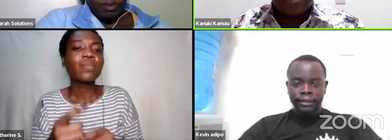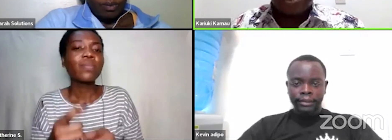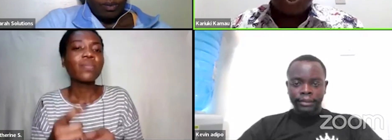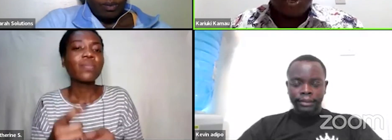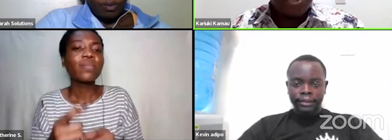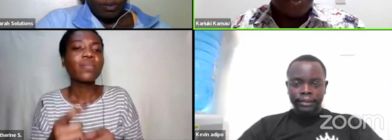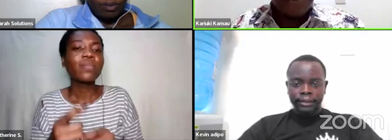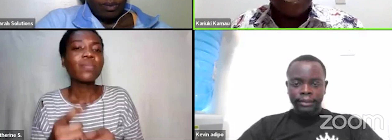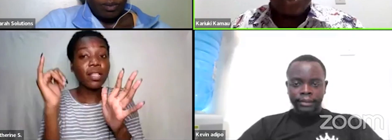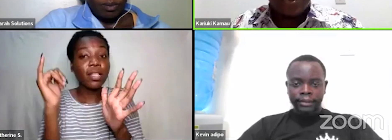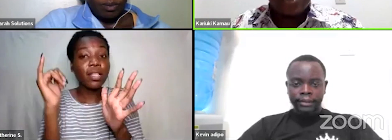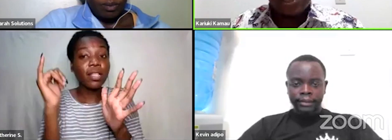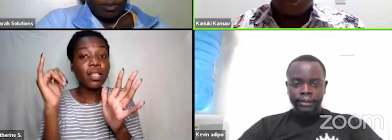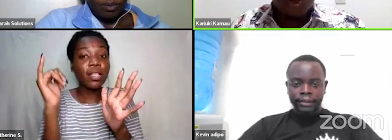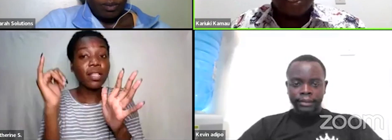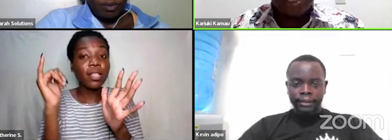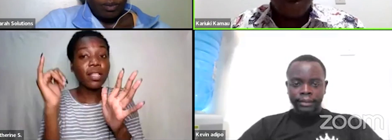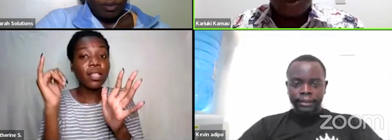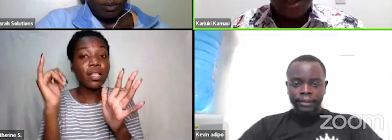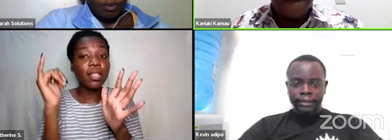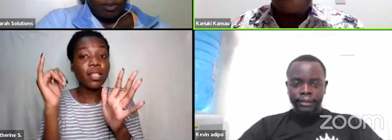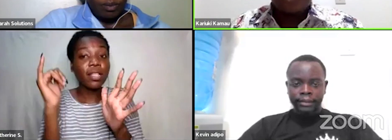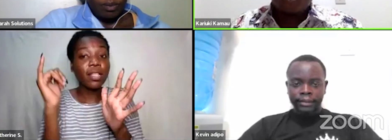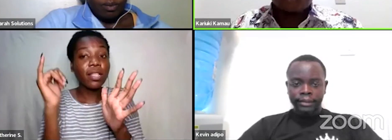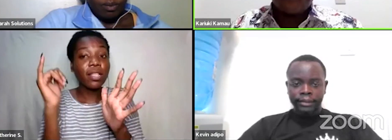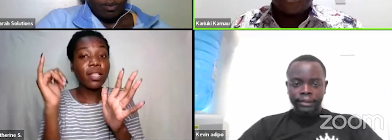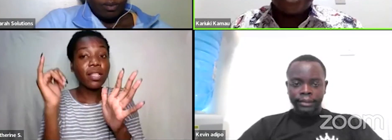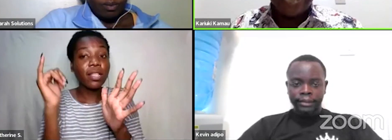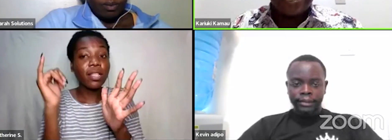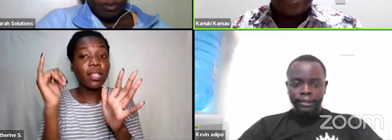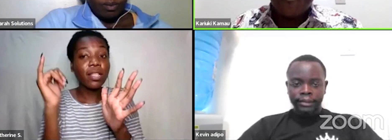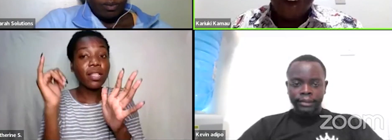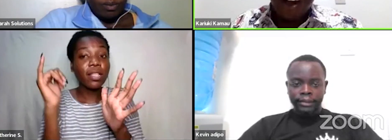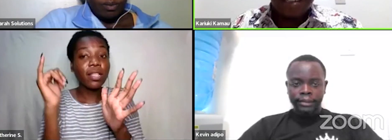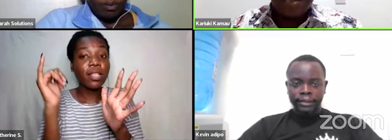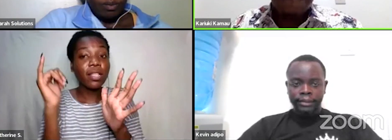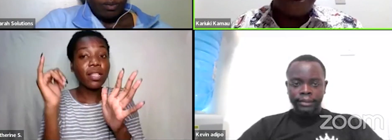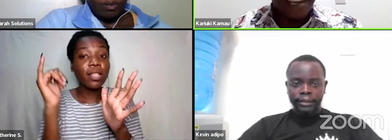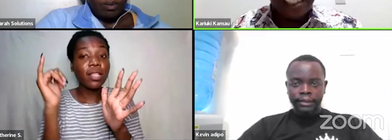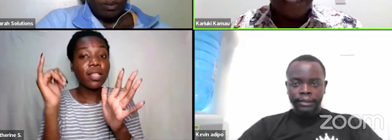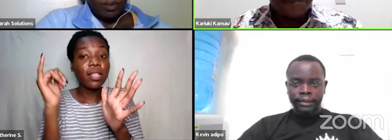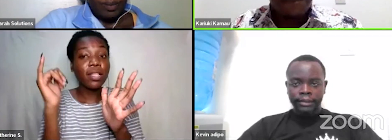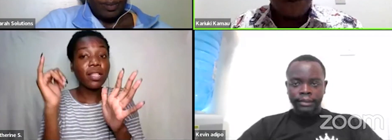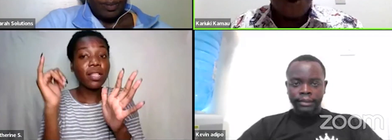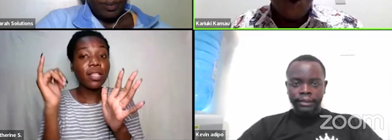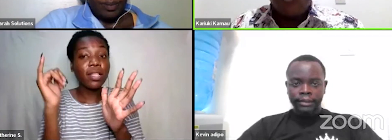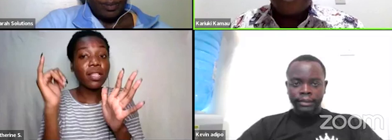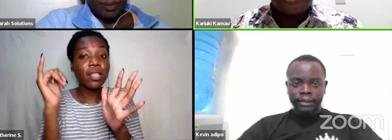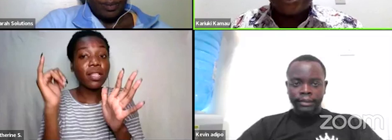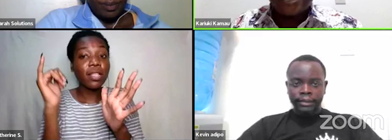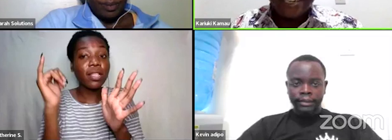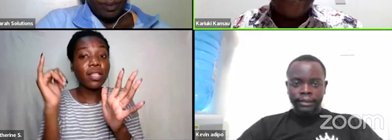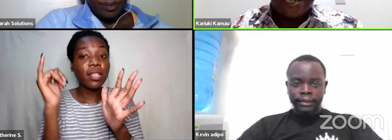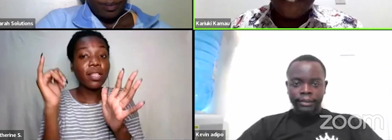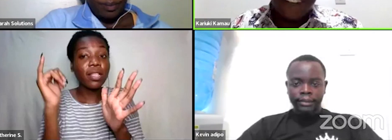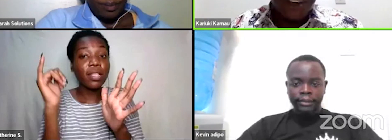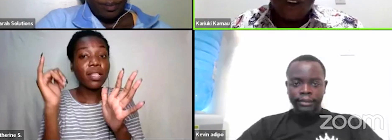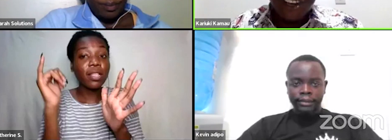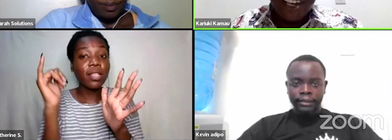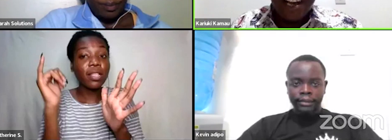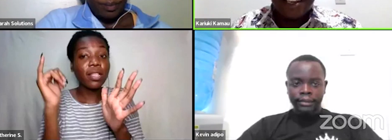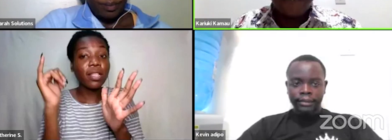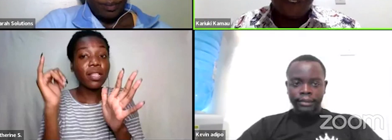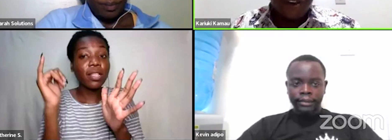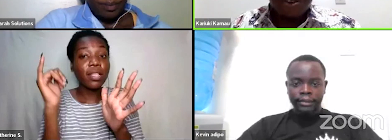most organizations, and we have seen organizations going down because of retaining Noahs and productive people who are not delivering